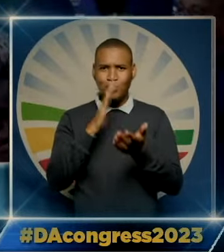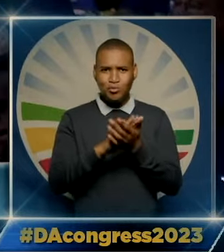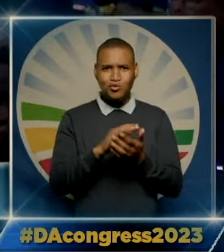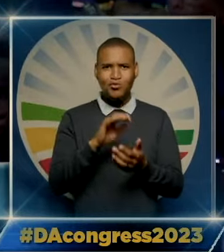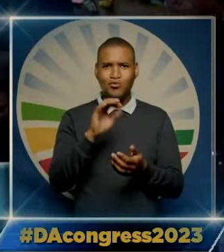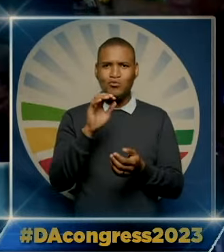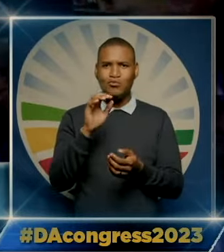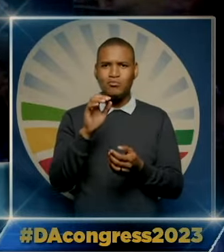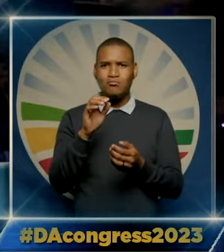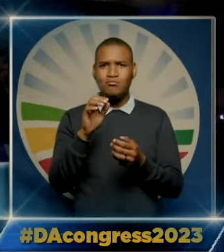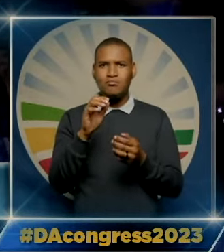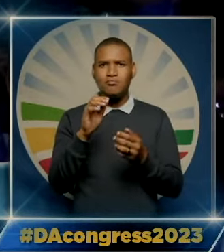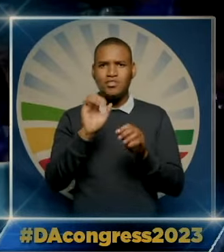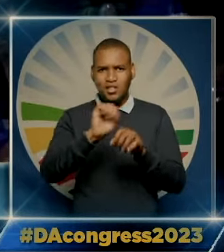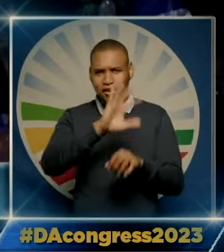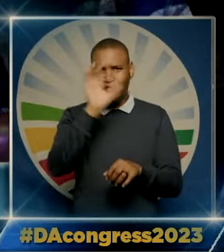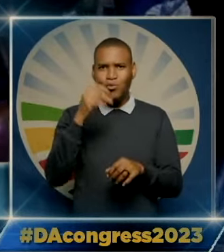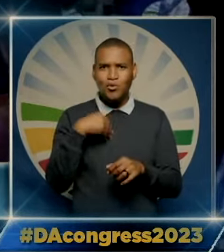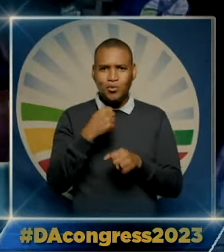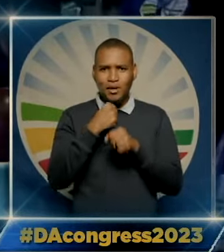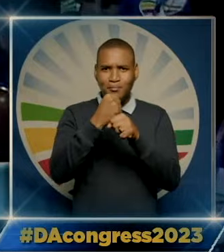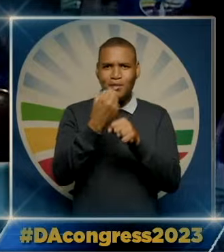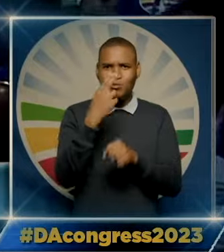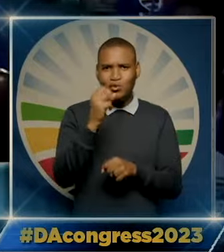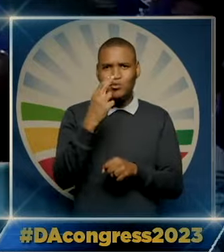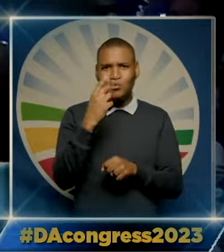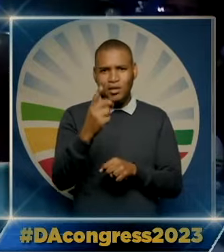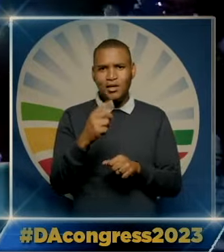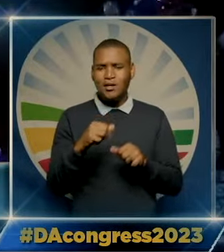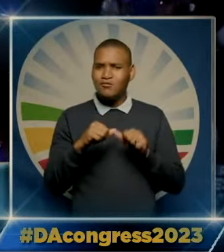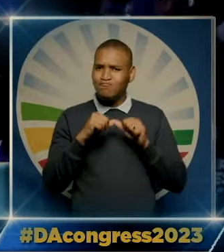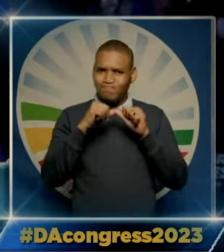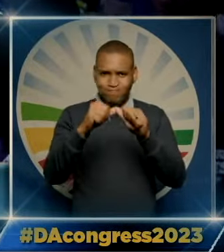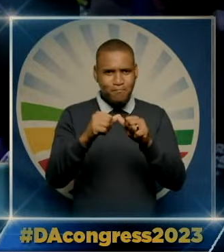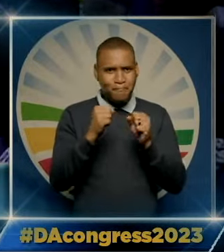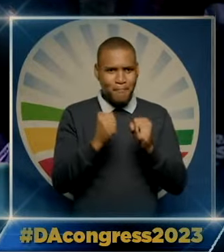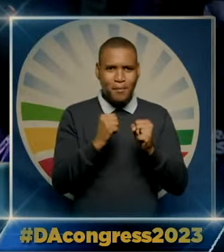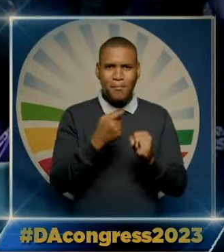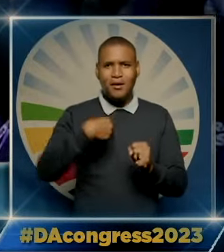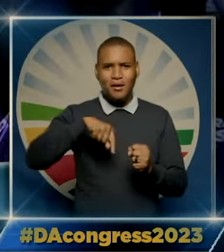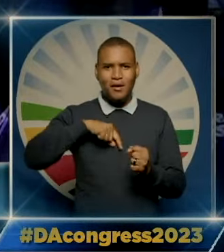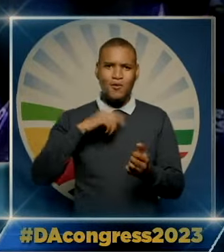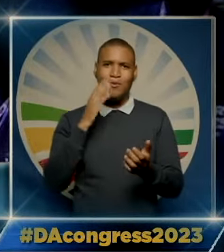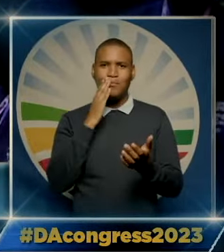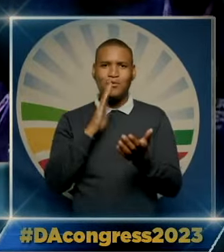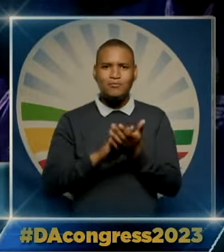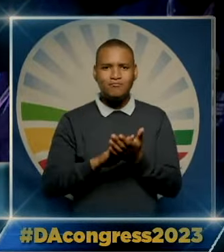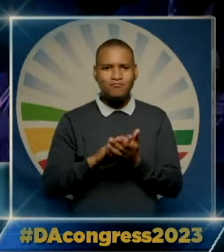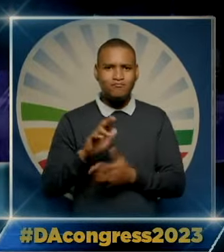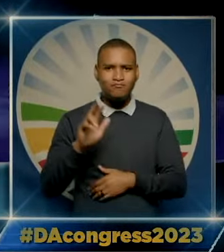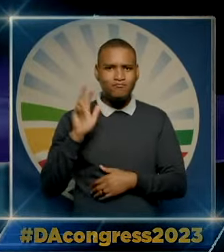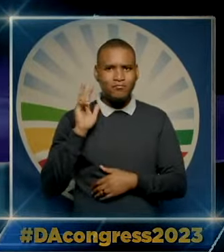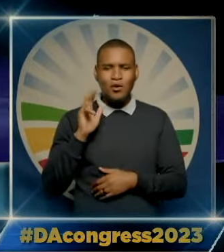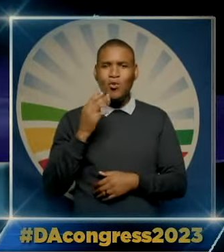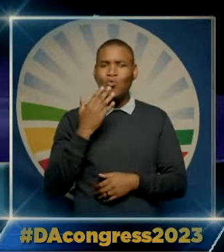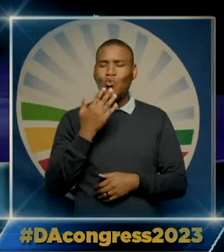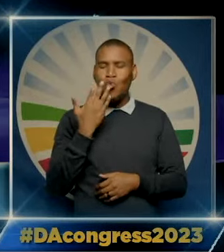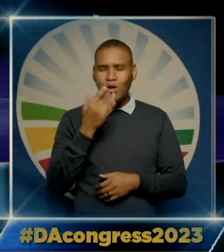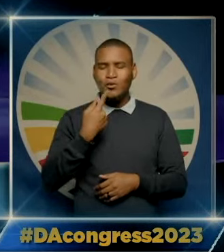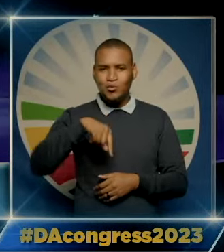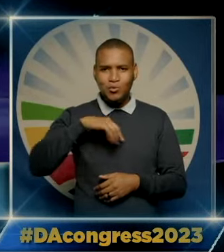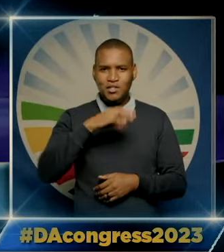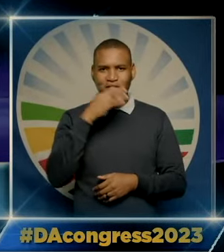in 2021, and it remains our solemn pledge today. And when we say for all, we